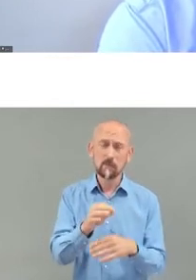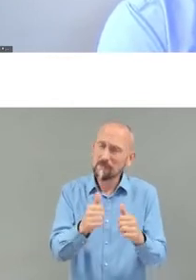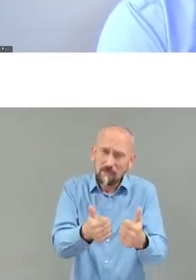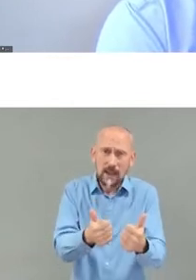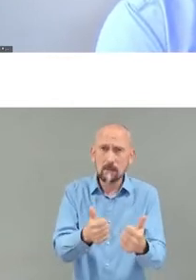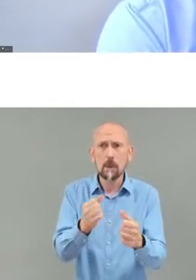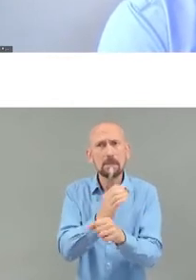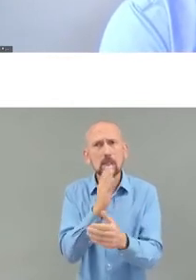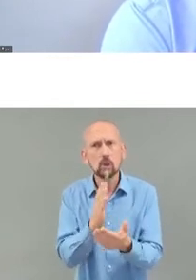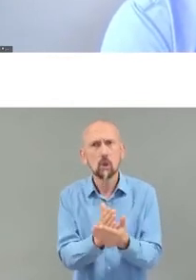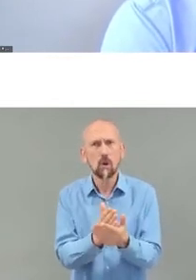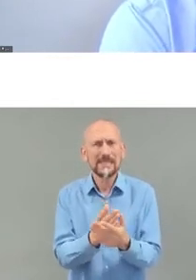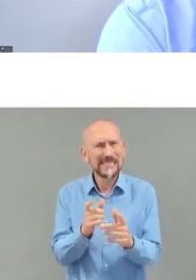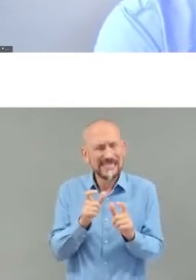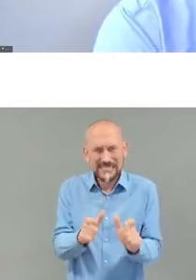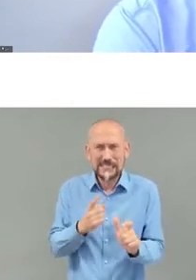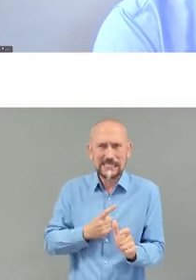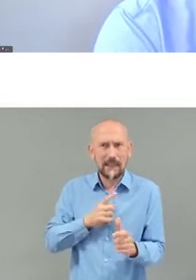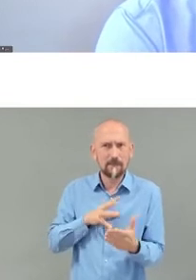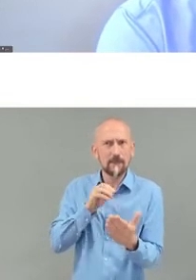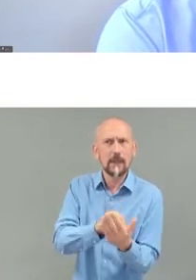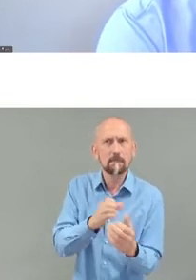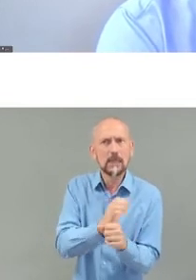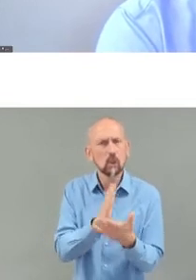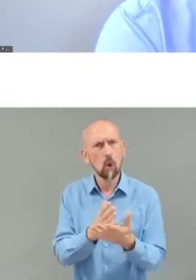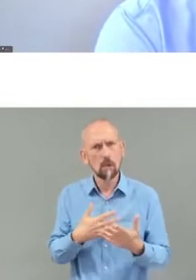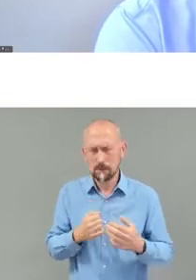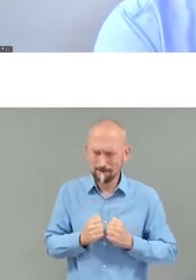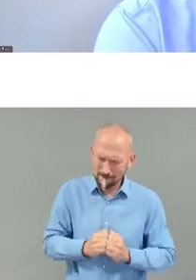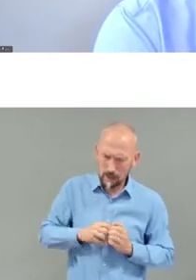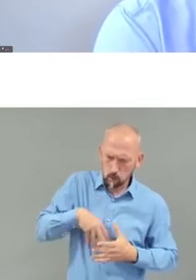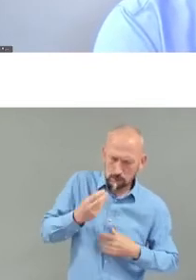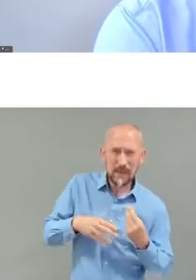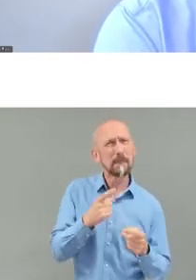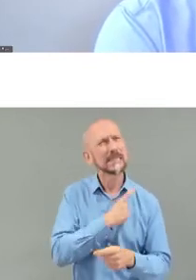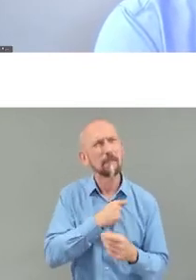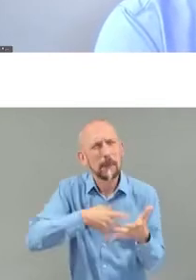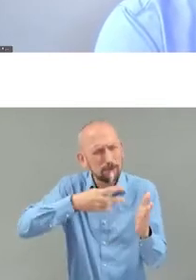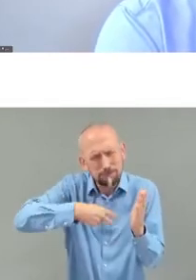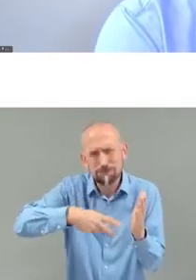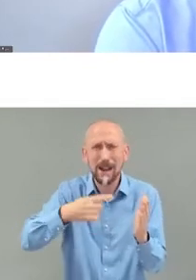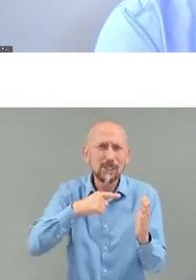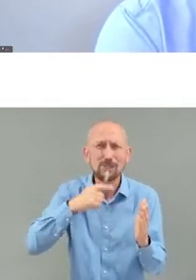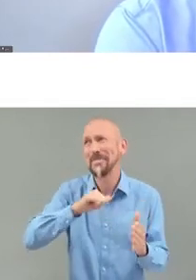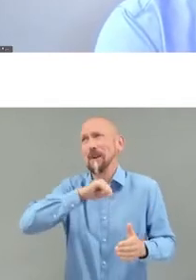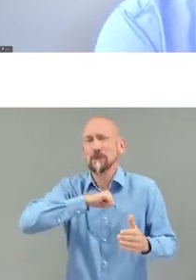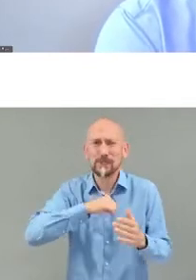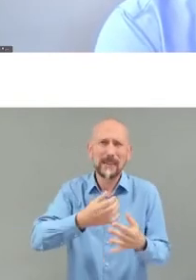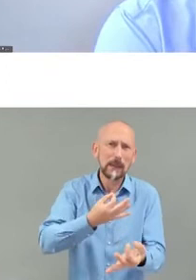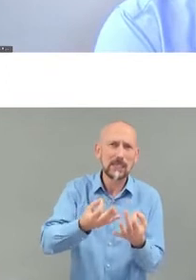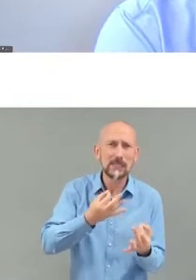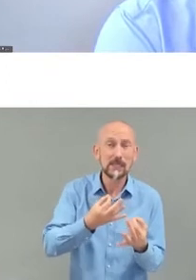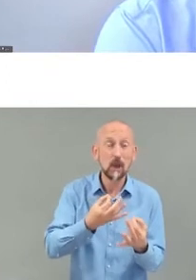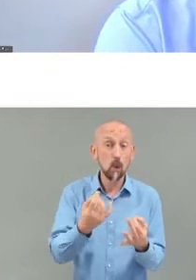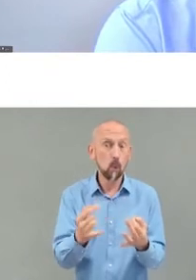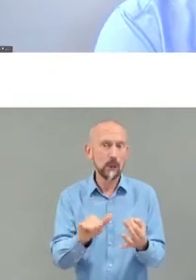beliefs are. I must have read hundreds, thousands of applications in my time in training. The ones that are still in my mind are those people that have been true and